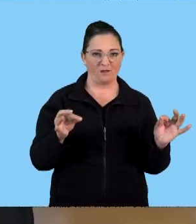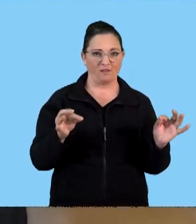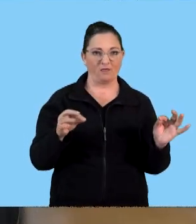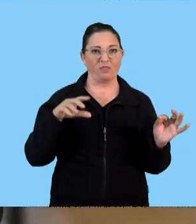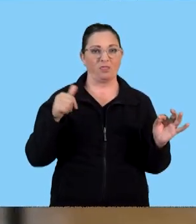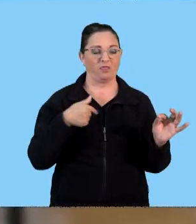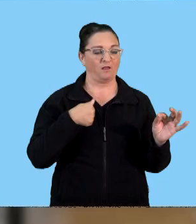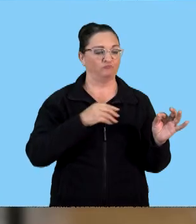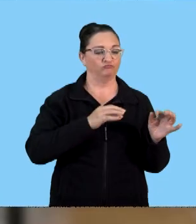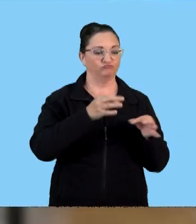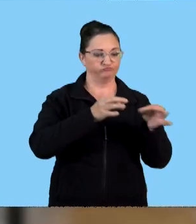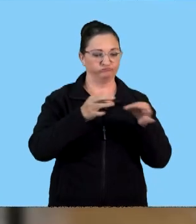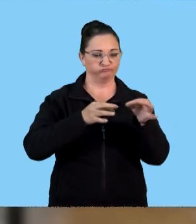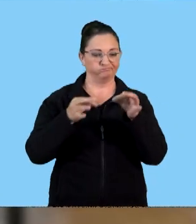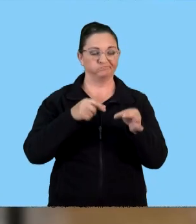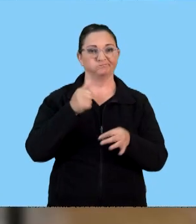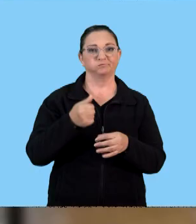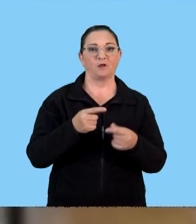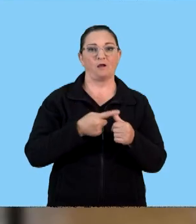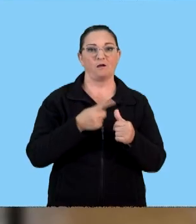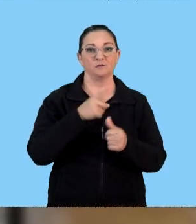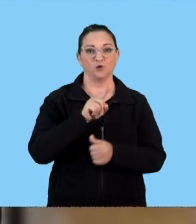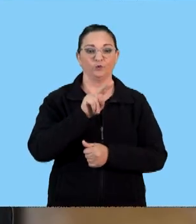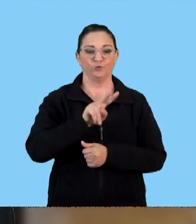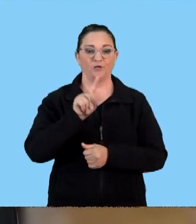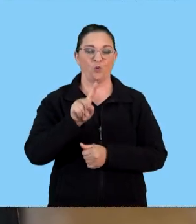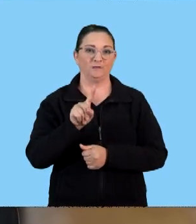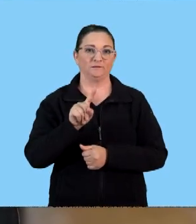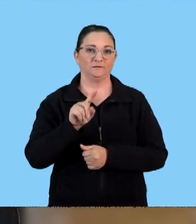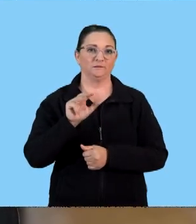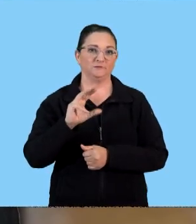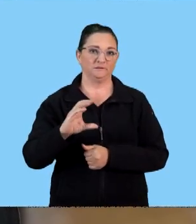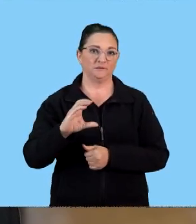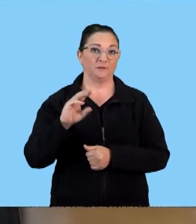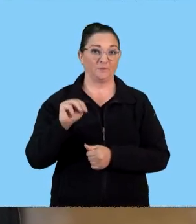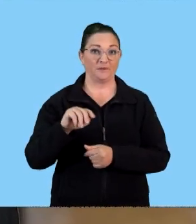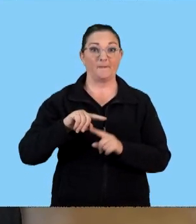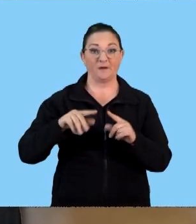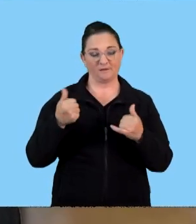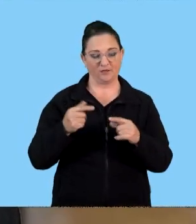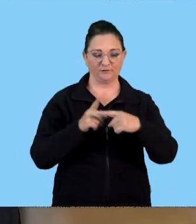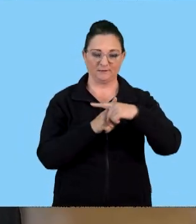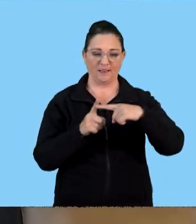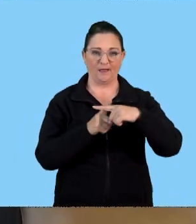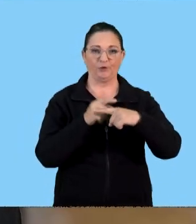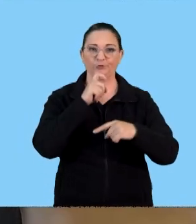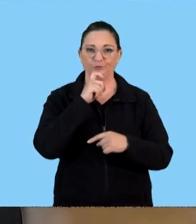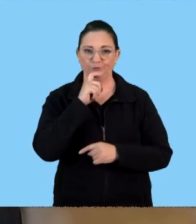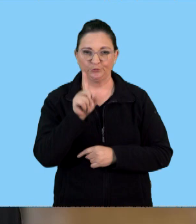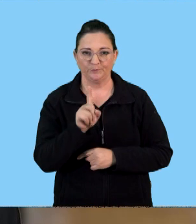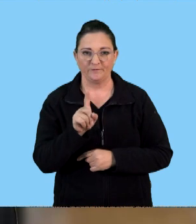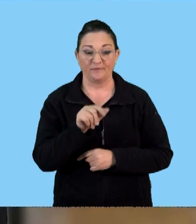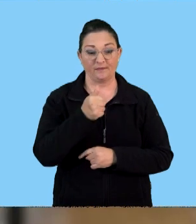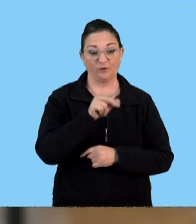up with an answer of 21 centimeters. Thereafter, I've used the scale given here, right? So I